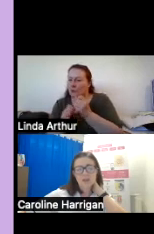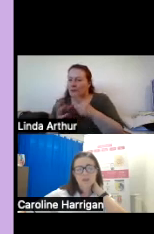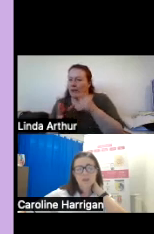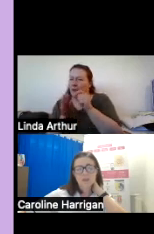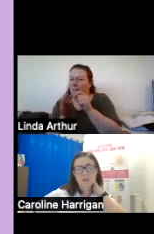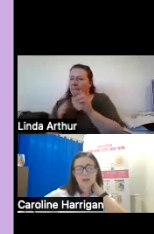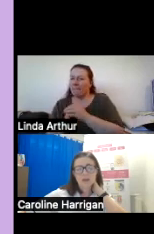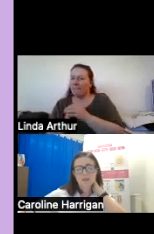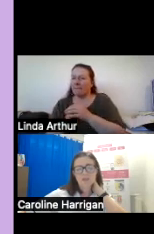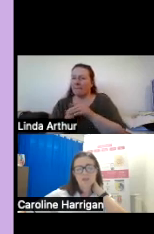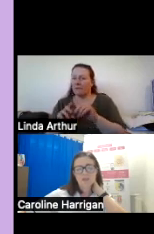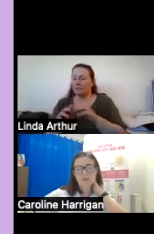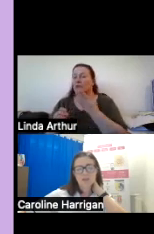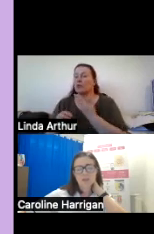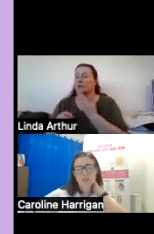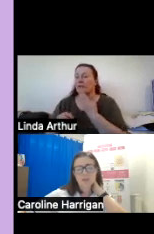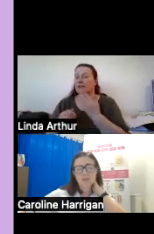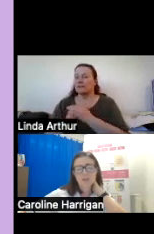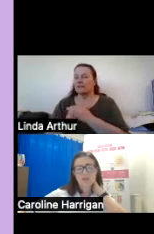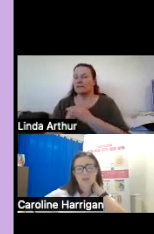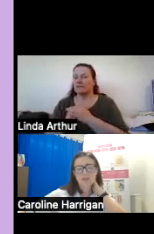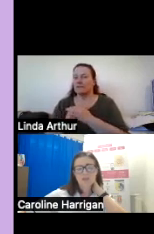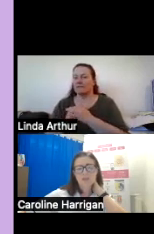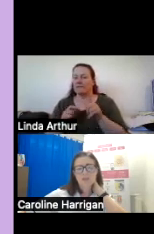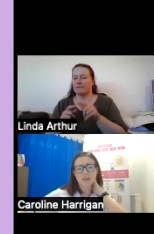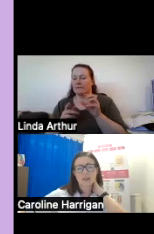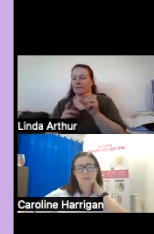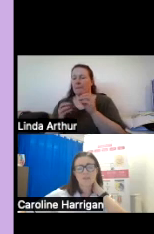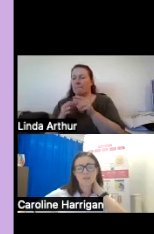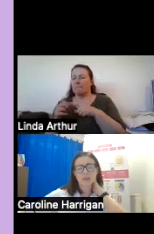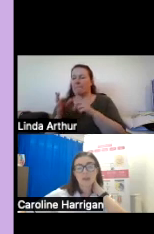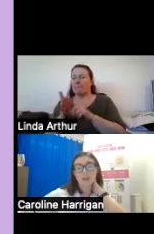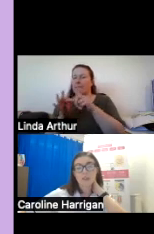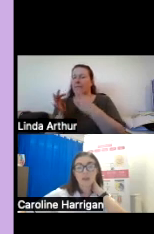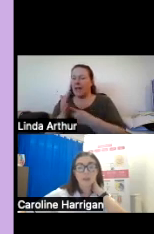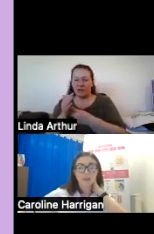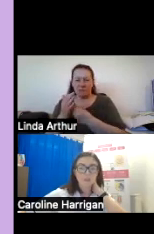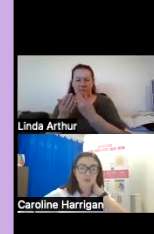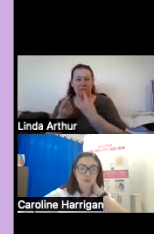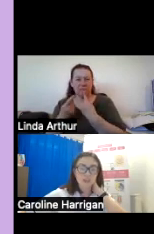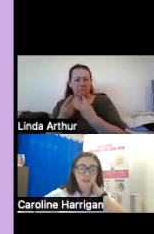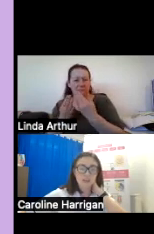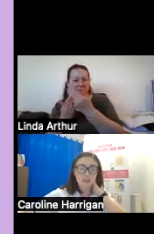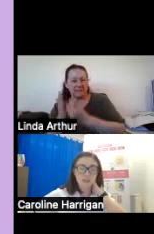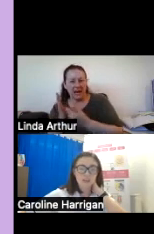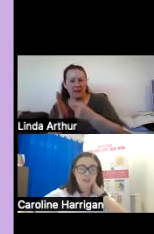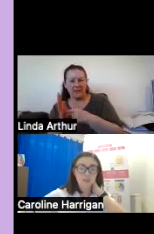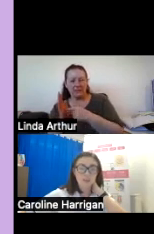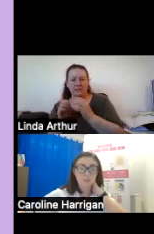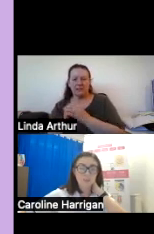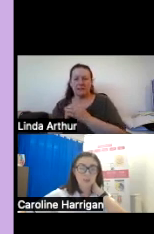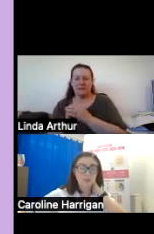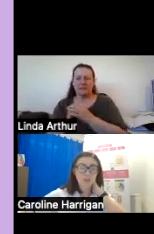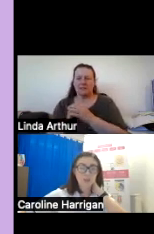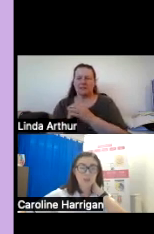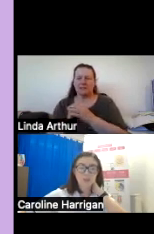well, because it also has other things on it, like bladder diaries, and it's a wee bit, some trusts have access to this, it's a wee bit